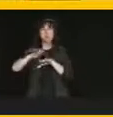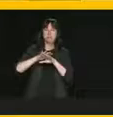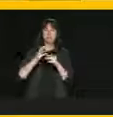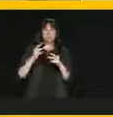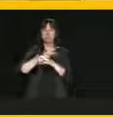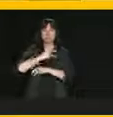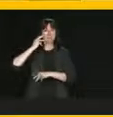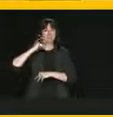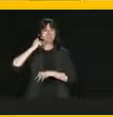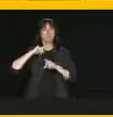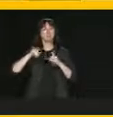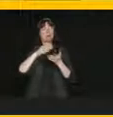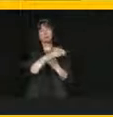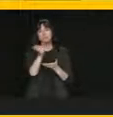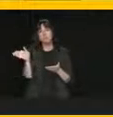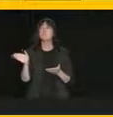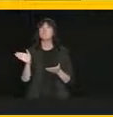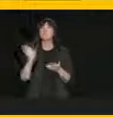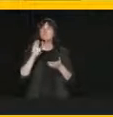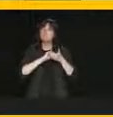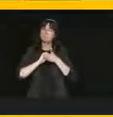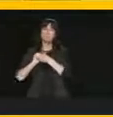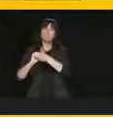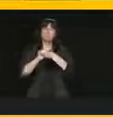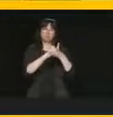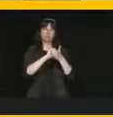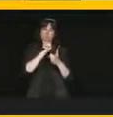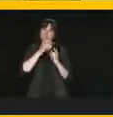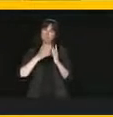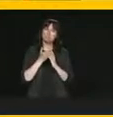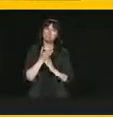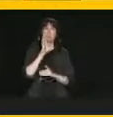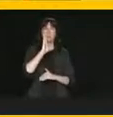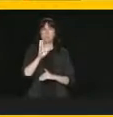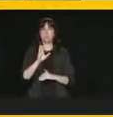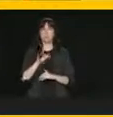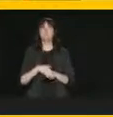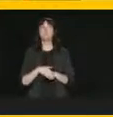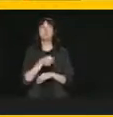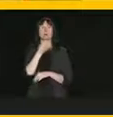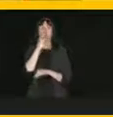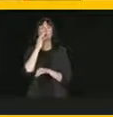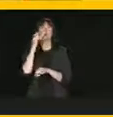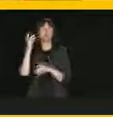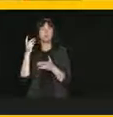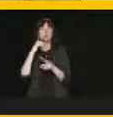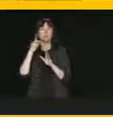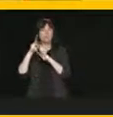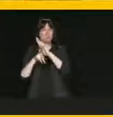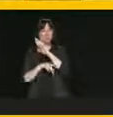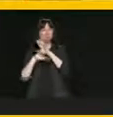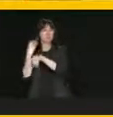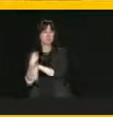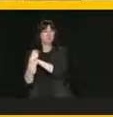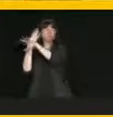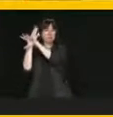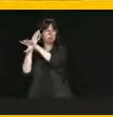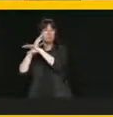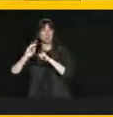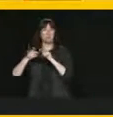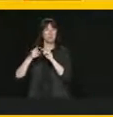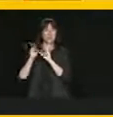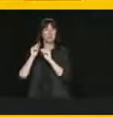know Canadians will continue to work together. Shortly, I'll join members of Parliament from across the country for a virtual meeting